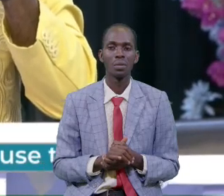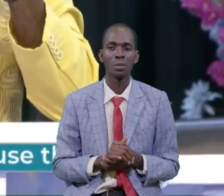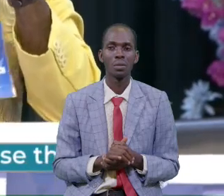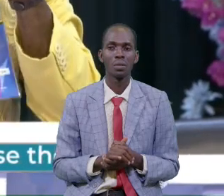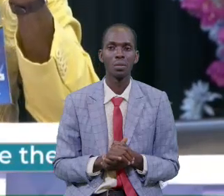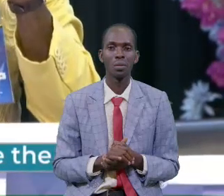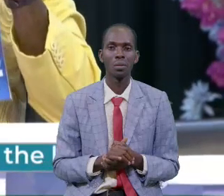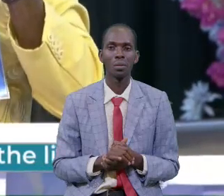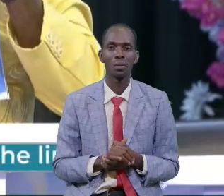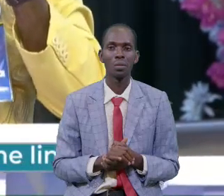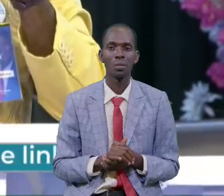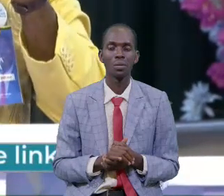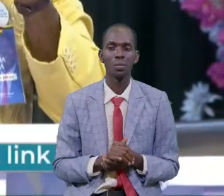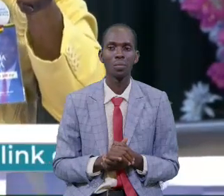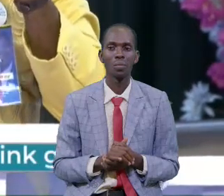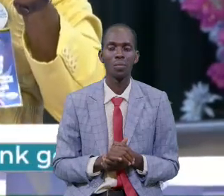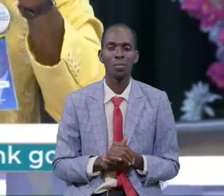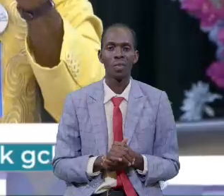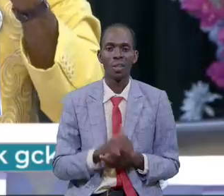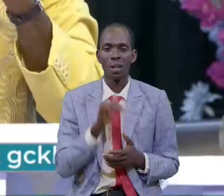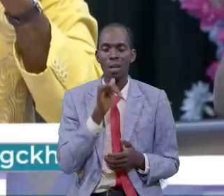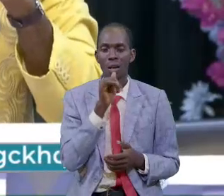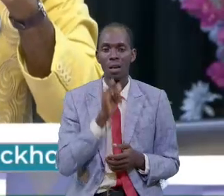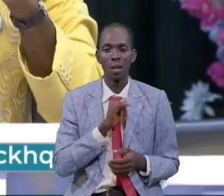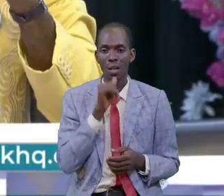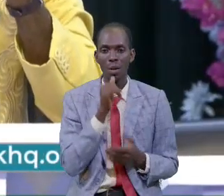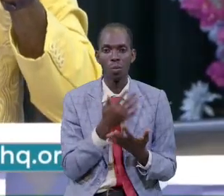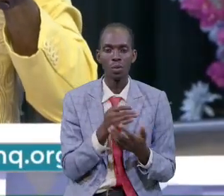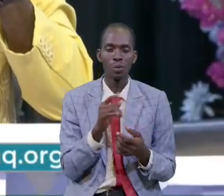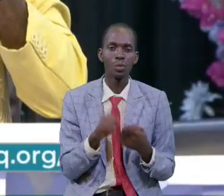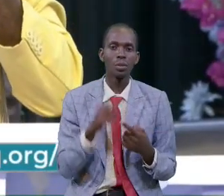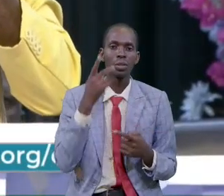I've not seen the flag at the stand there.